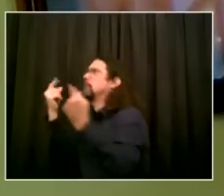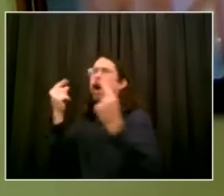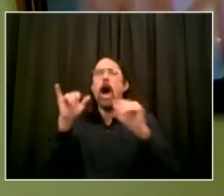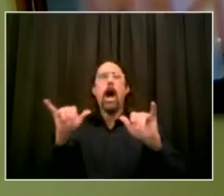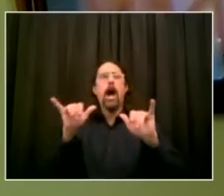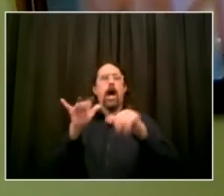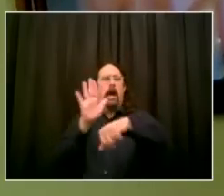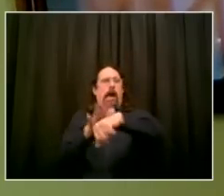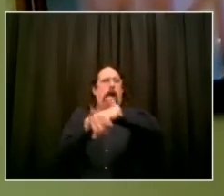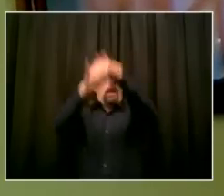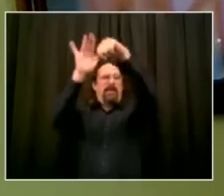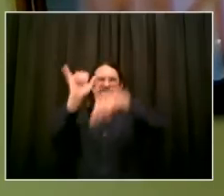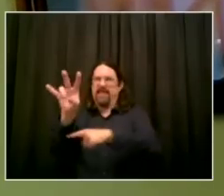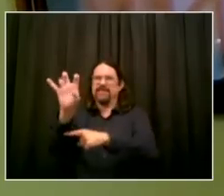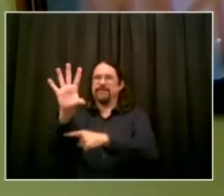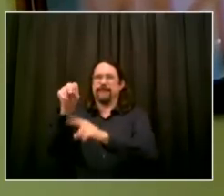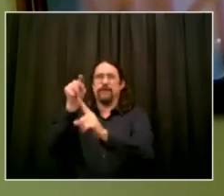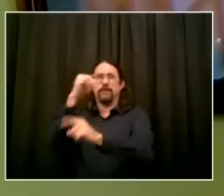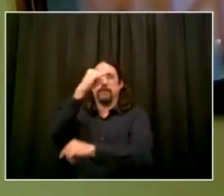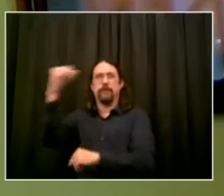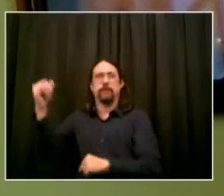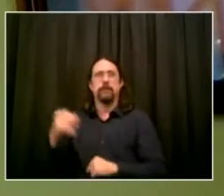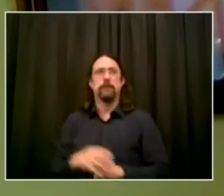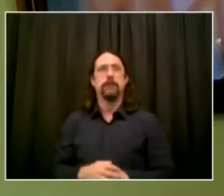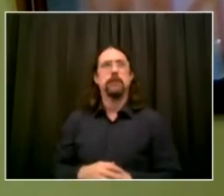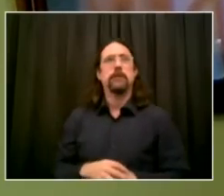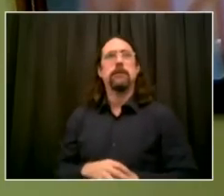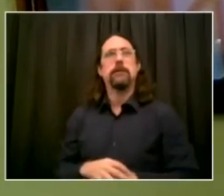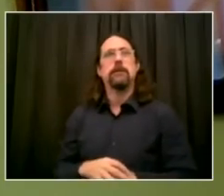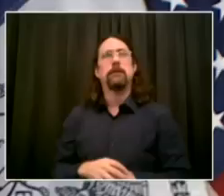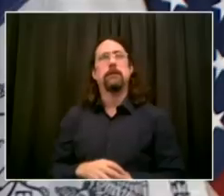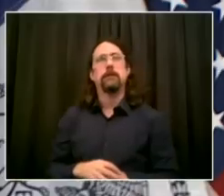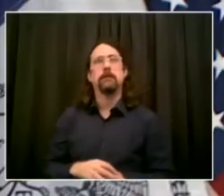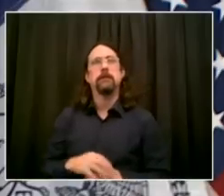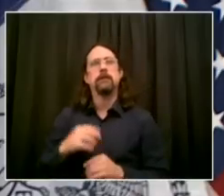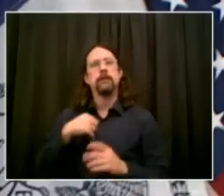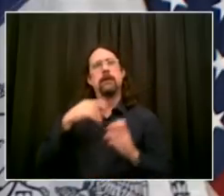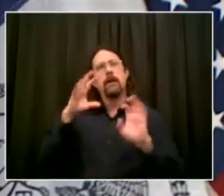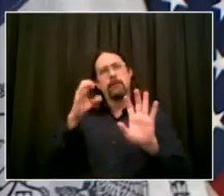geographic area, and that's what led us to take our action. Good. Go ahead, Henry.